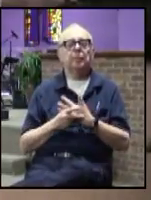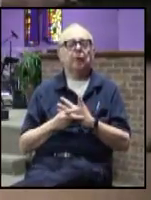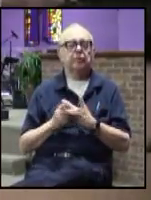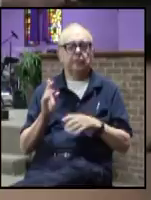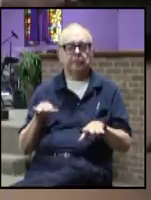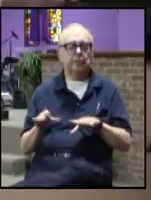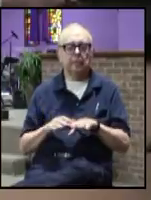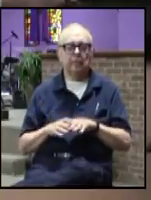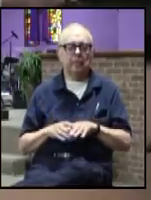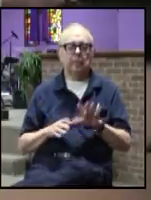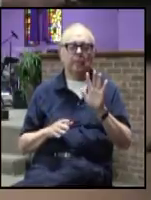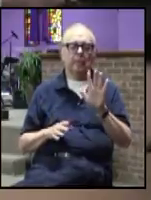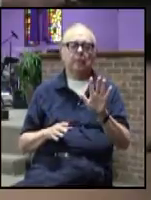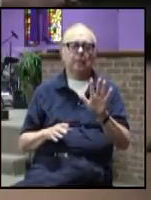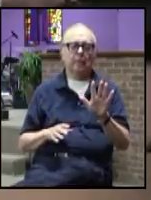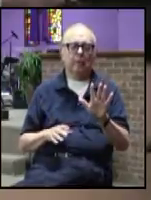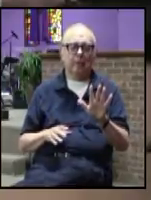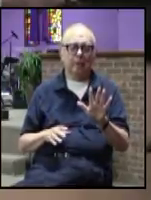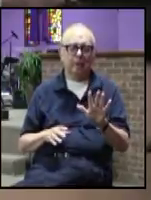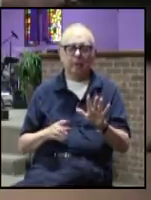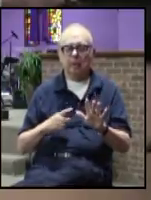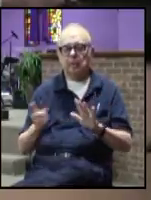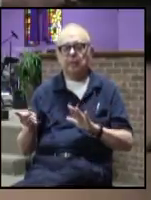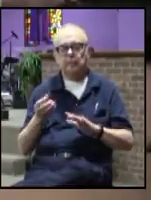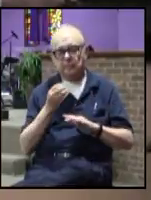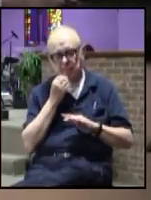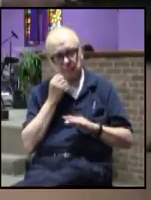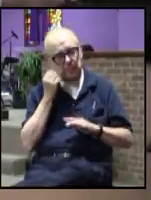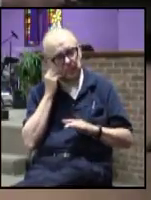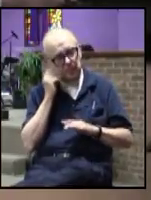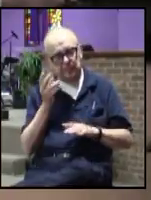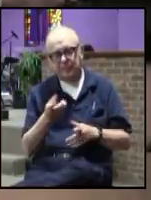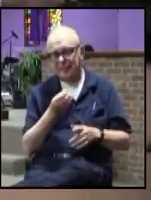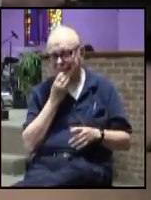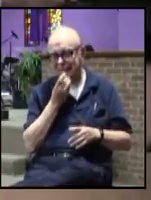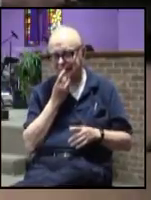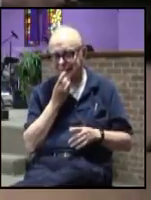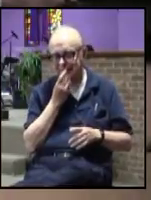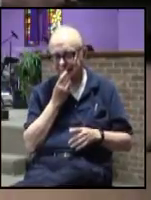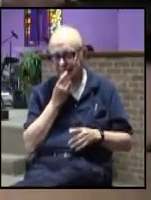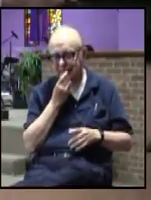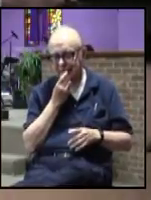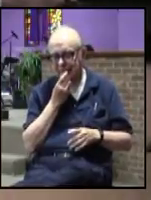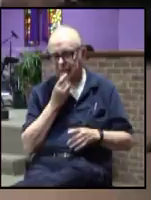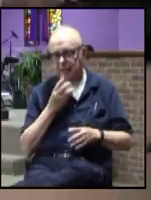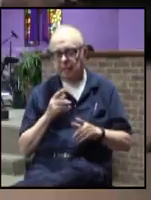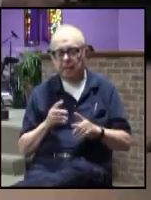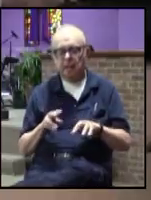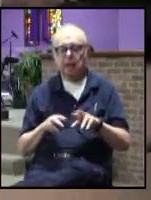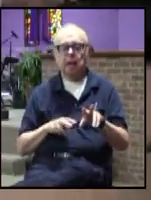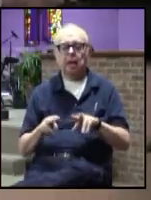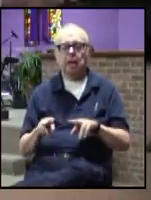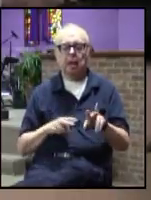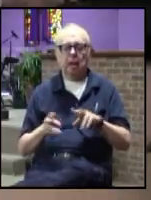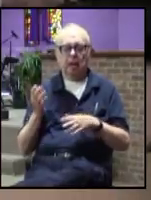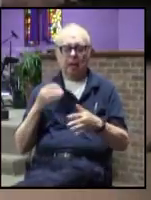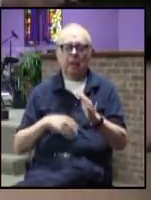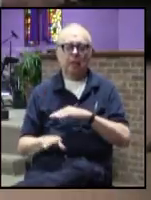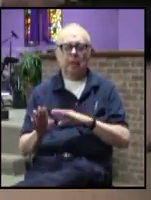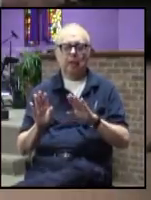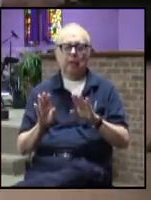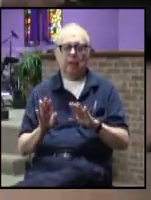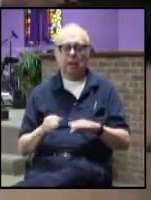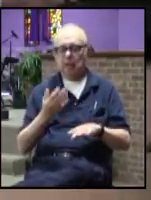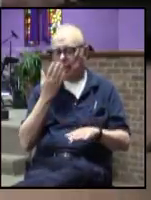you intend to wrap up. At 5, you foot it out of there, you race home to dinner in rush hour traffic, and finally you dart